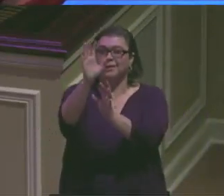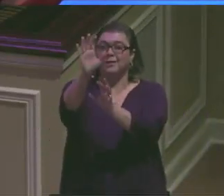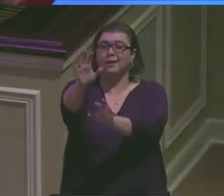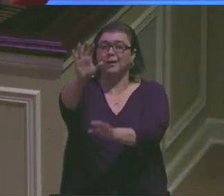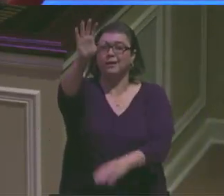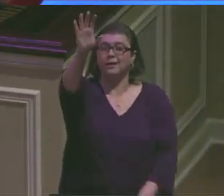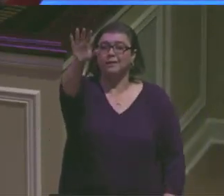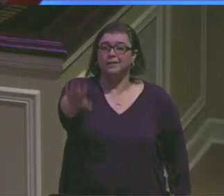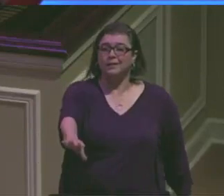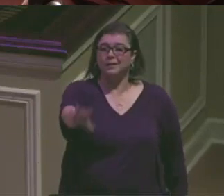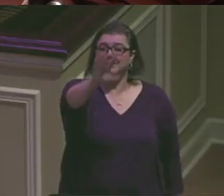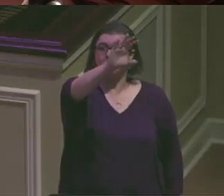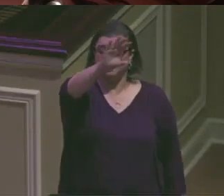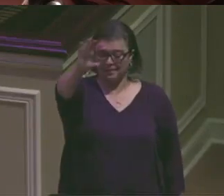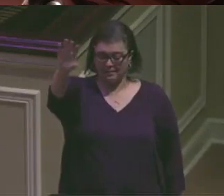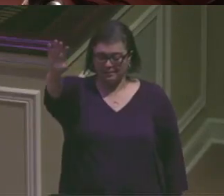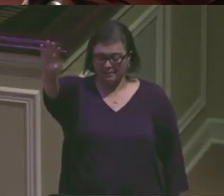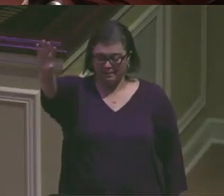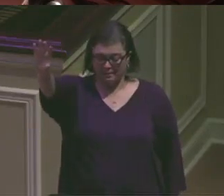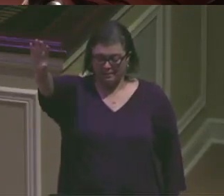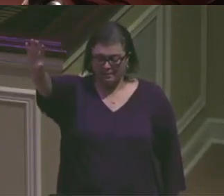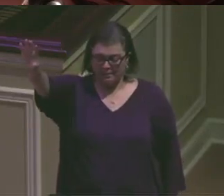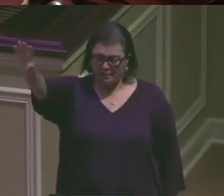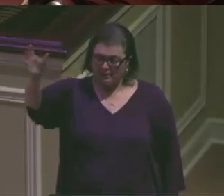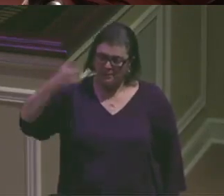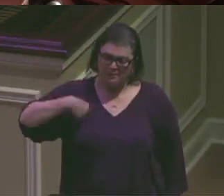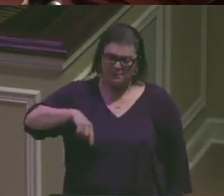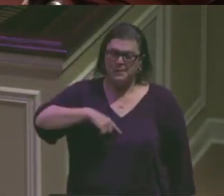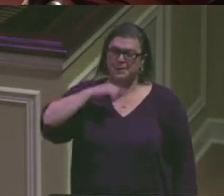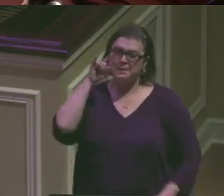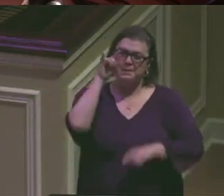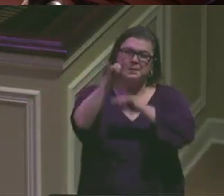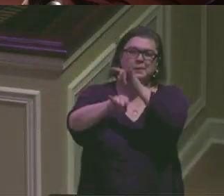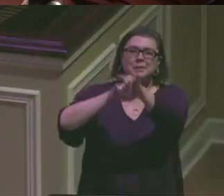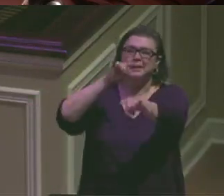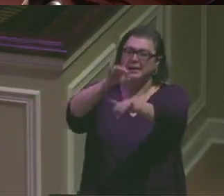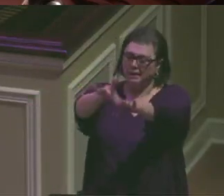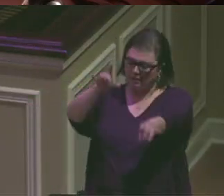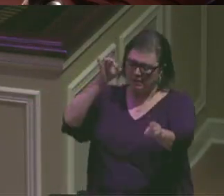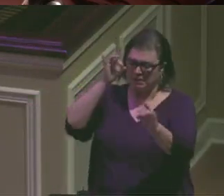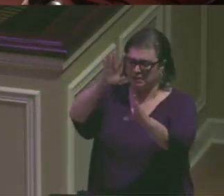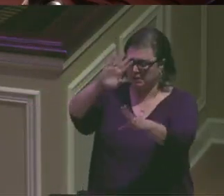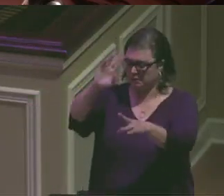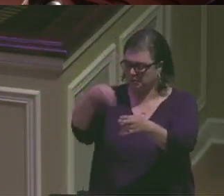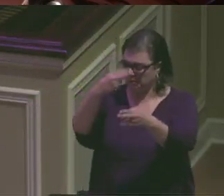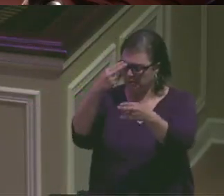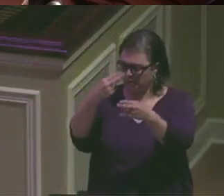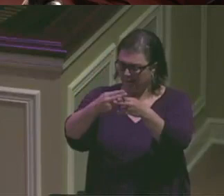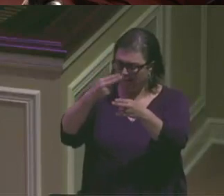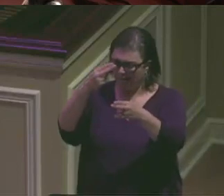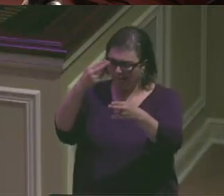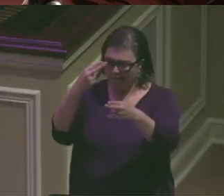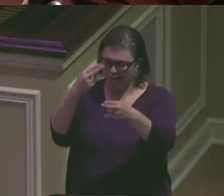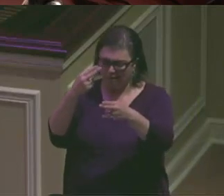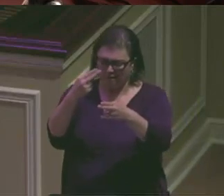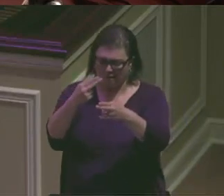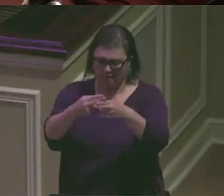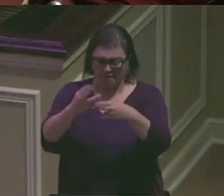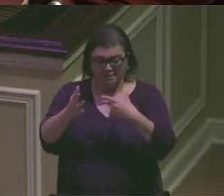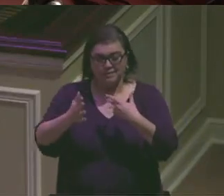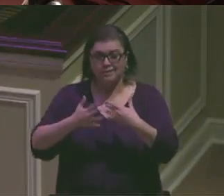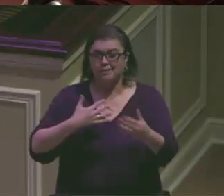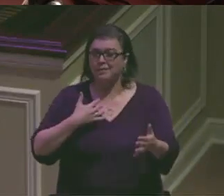on Calvary's hill, we cursed your name, and that